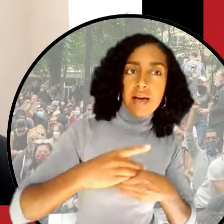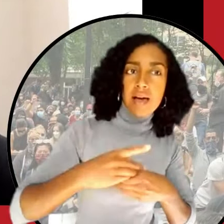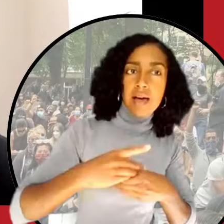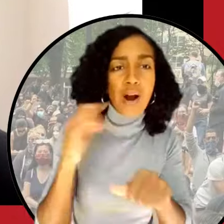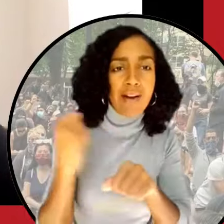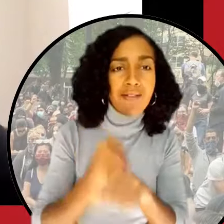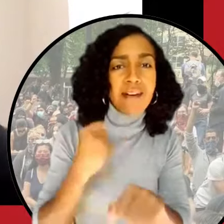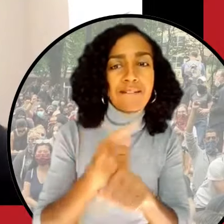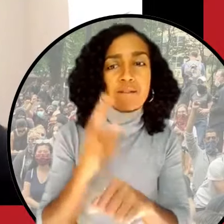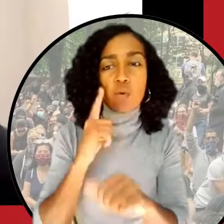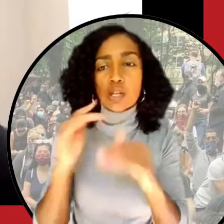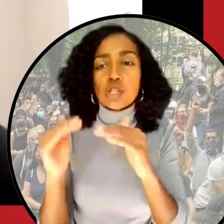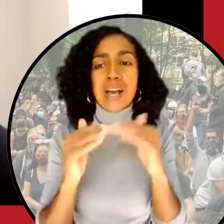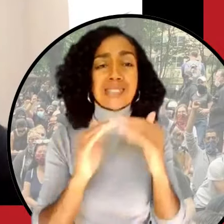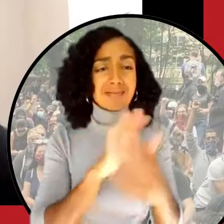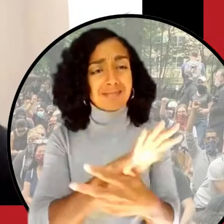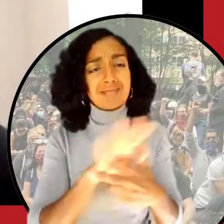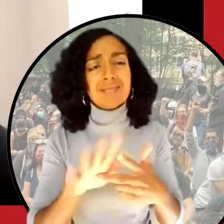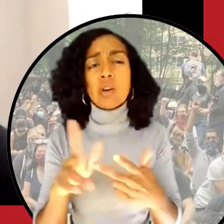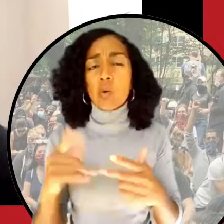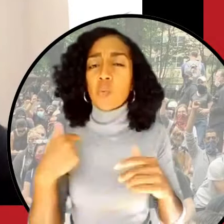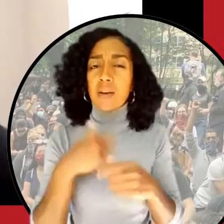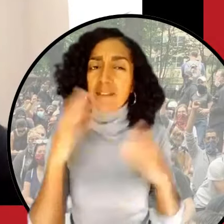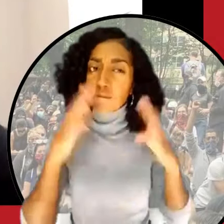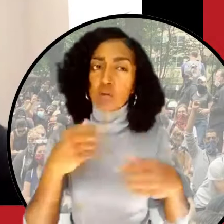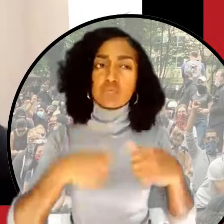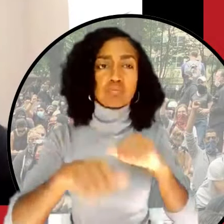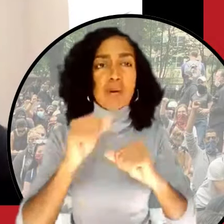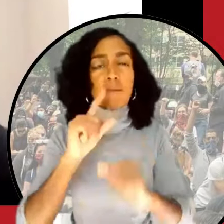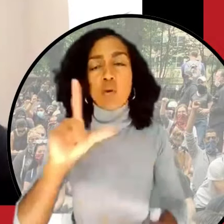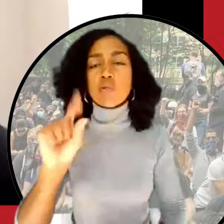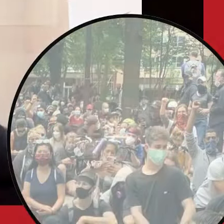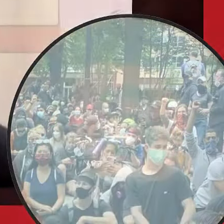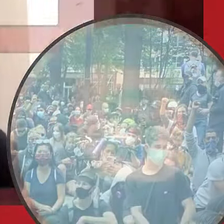particular parts of our ecosystem are going to be doing in